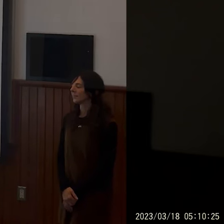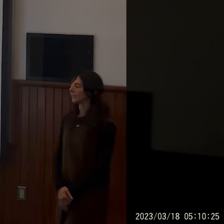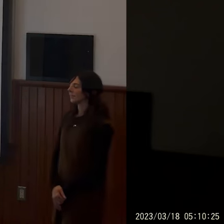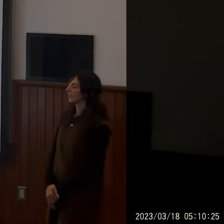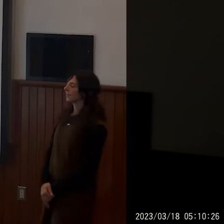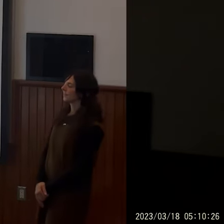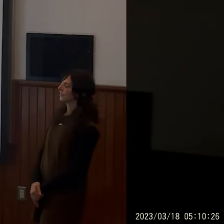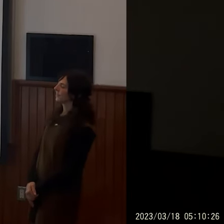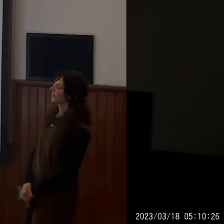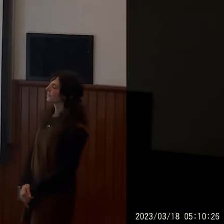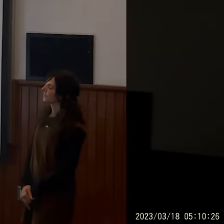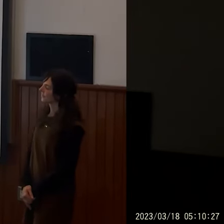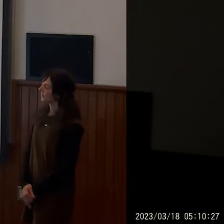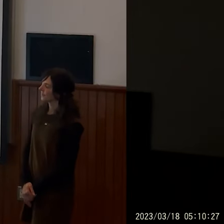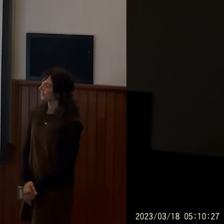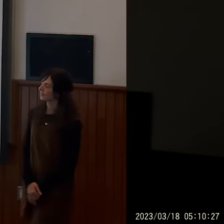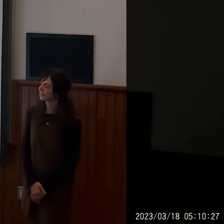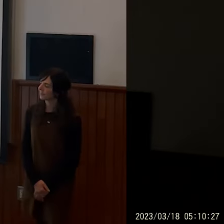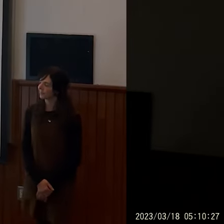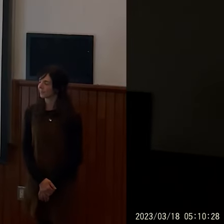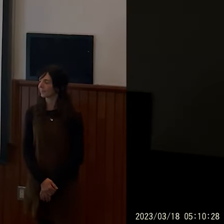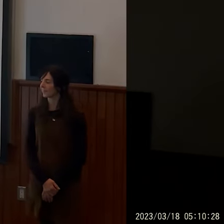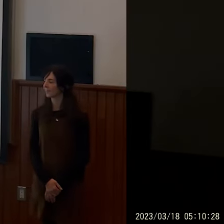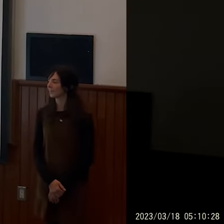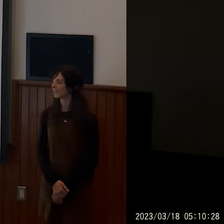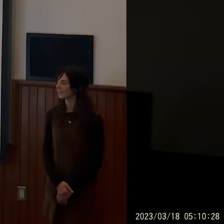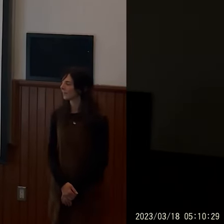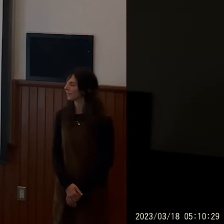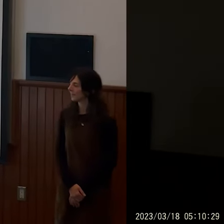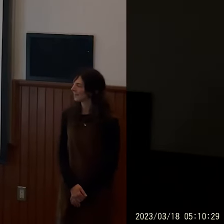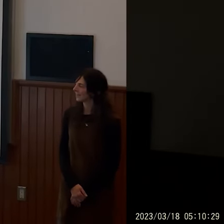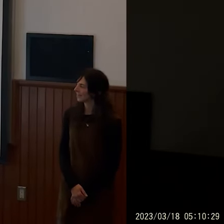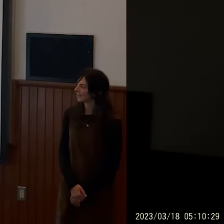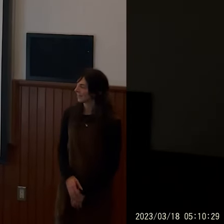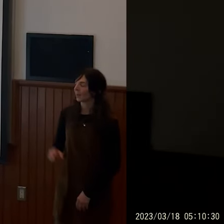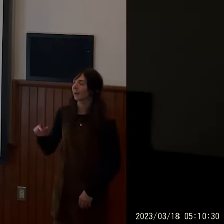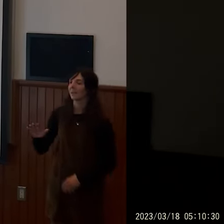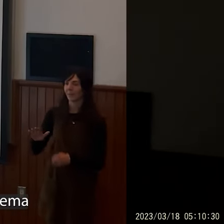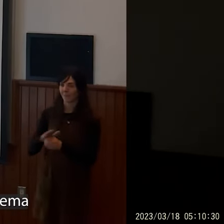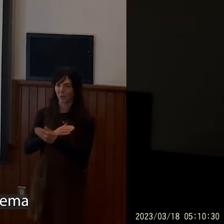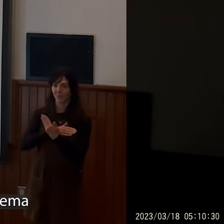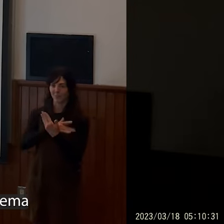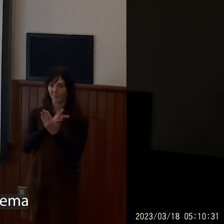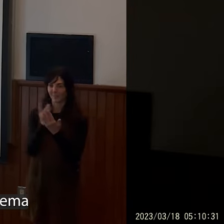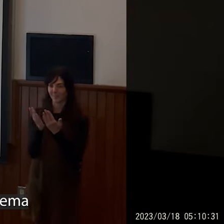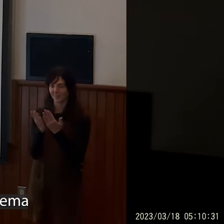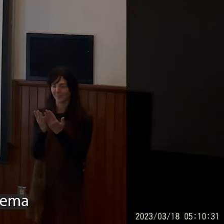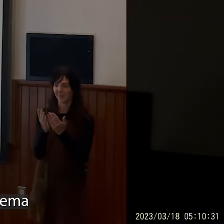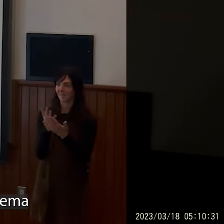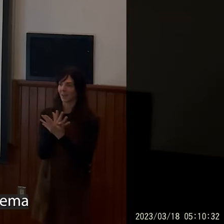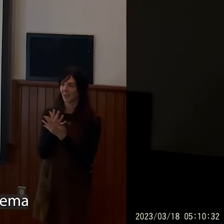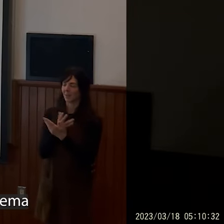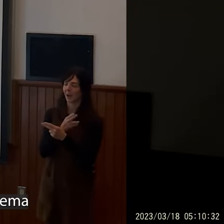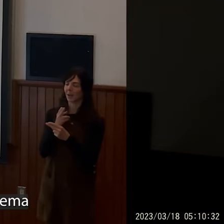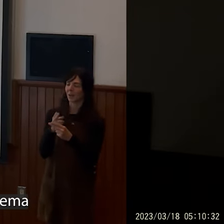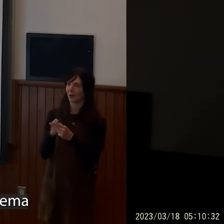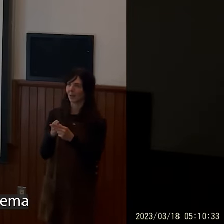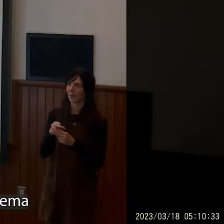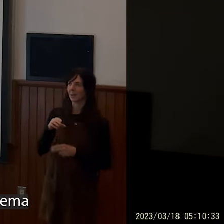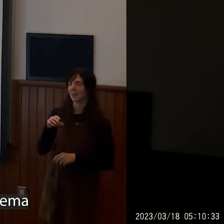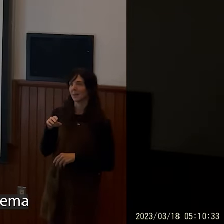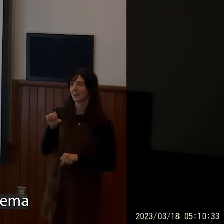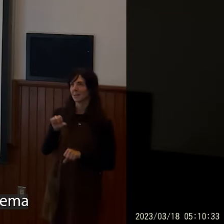Okay. So, it is actually a full-length film, what I call a viral, a